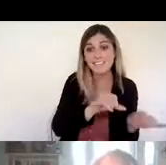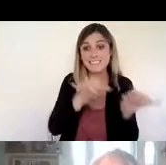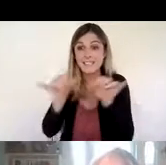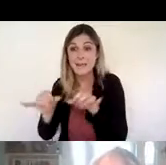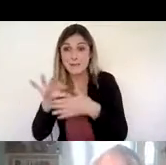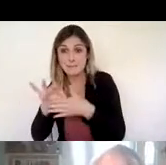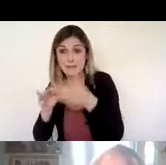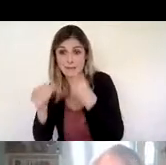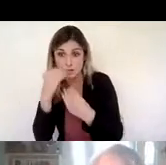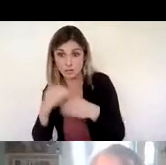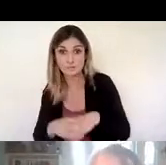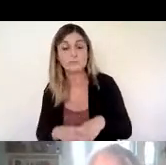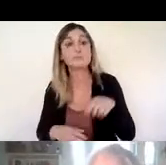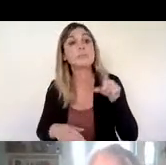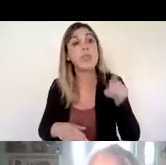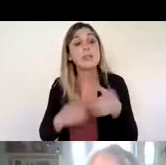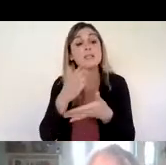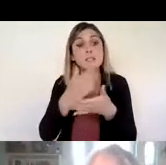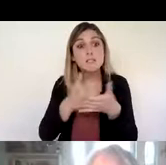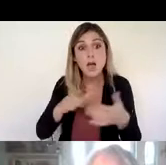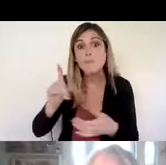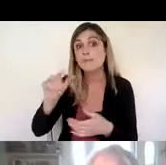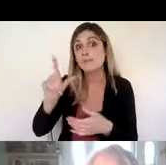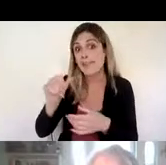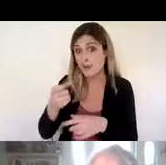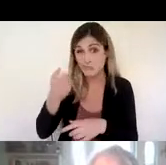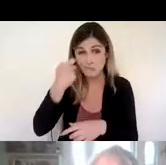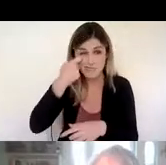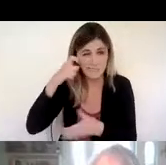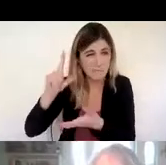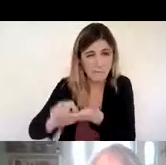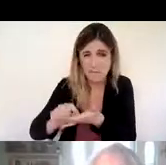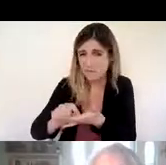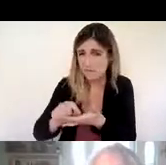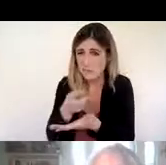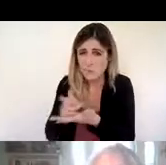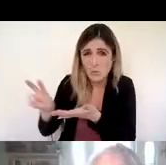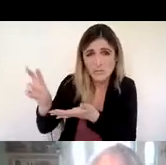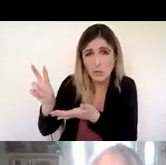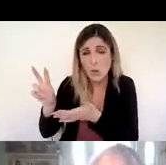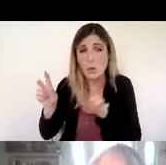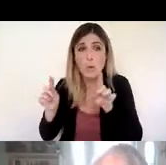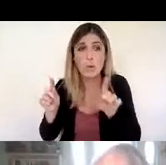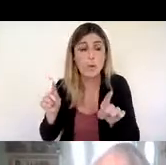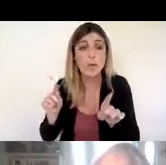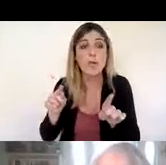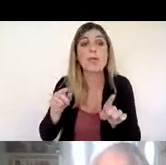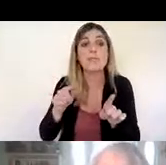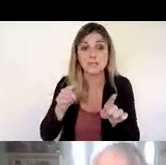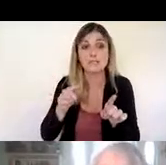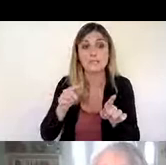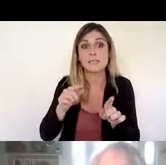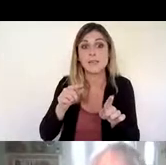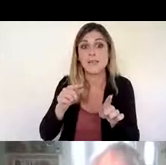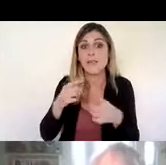Adventist Health Study, and this is interesting because it was just published within the past couple of weeks. The Adventist Health Study is a